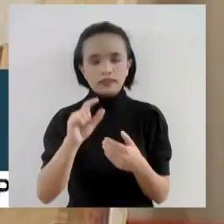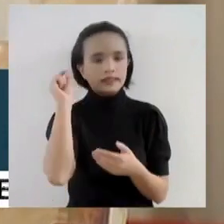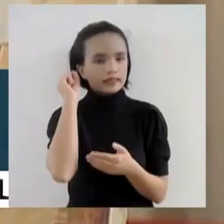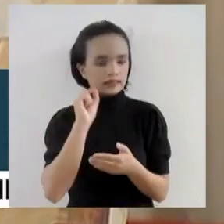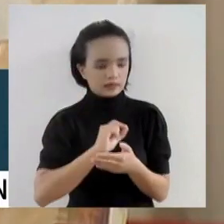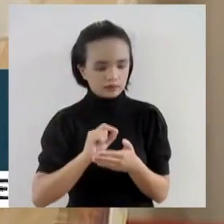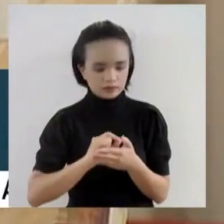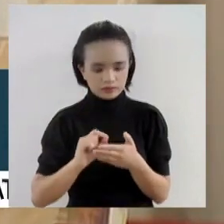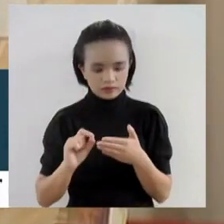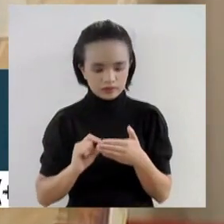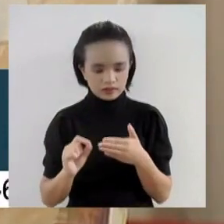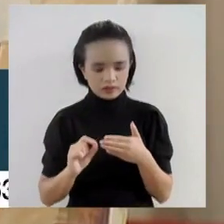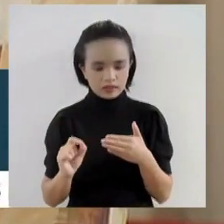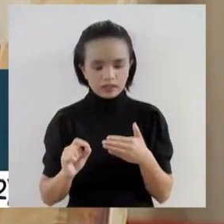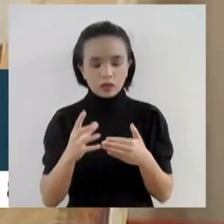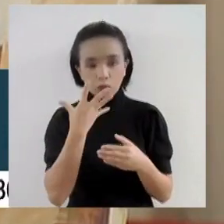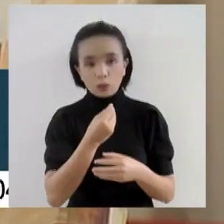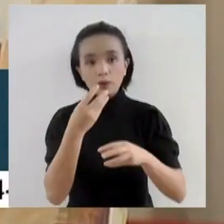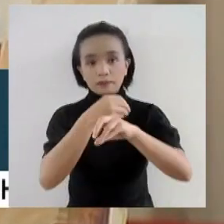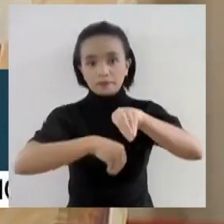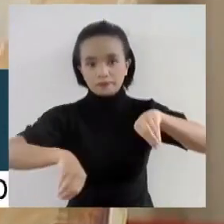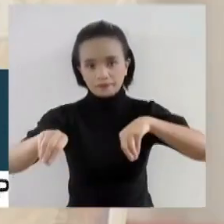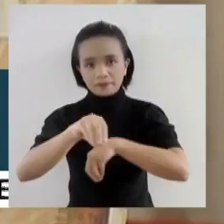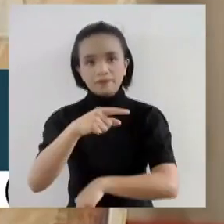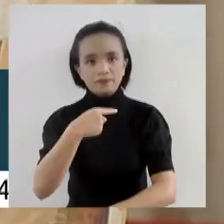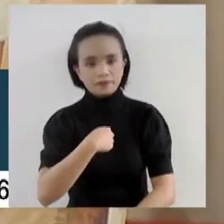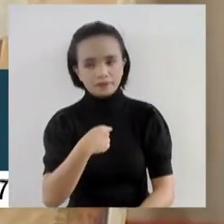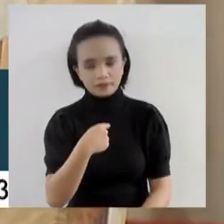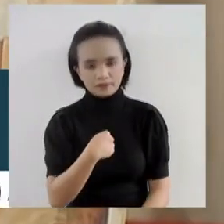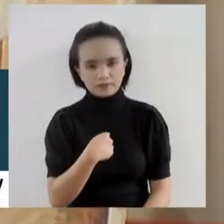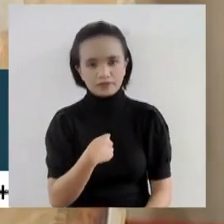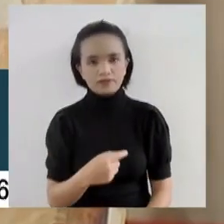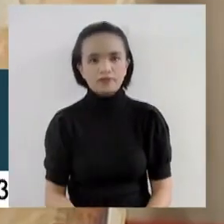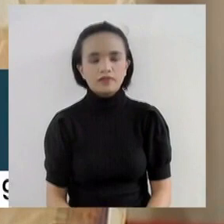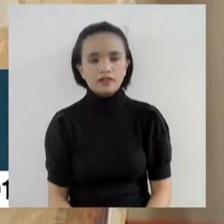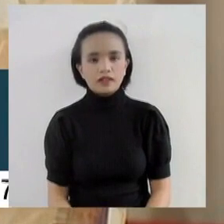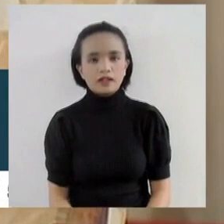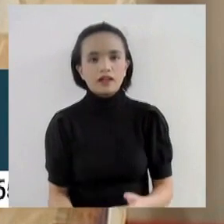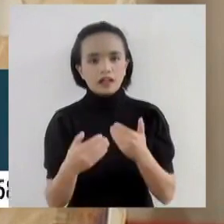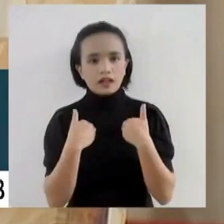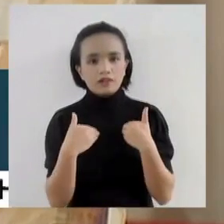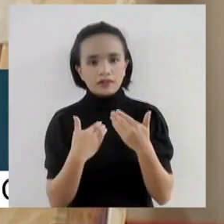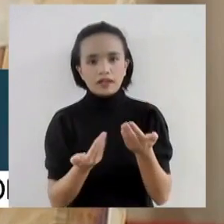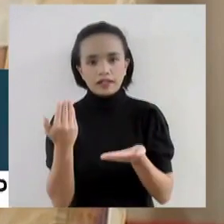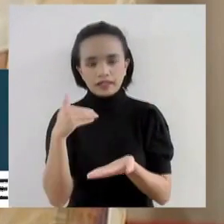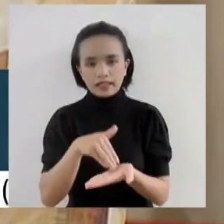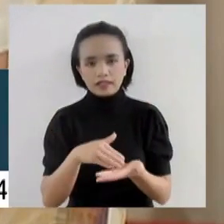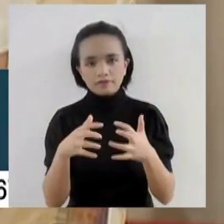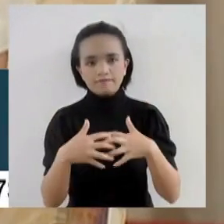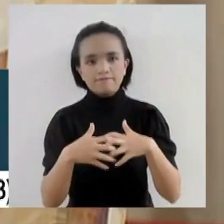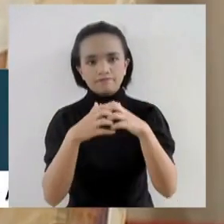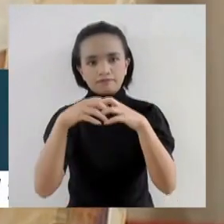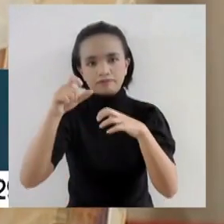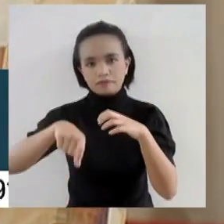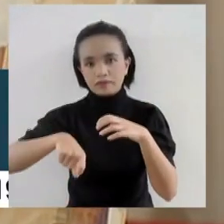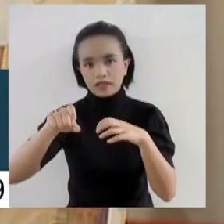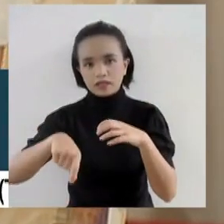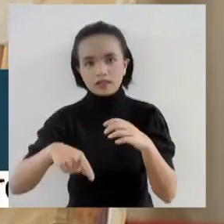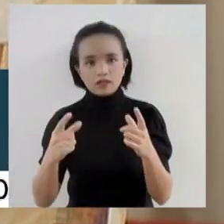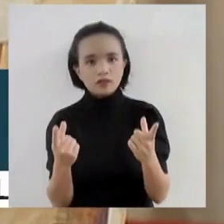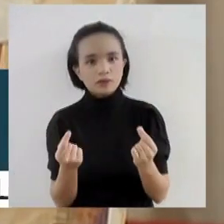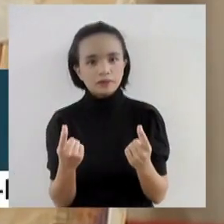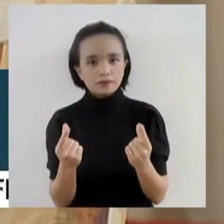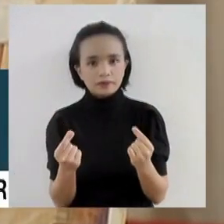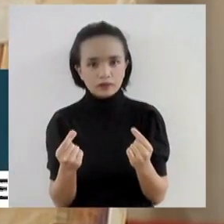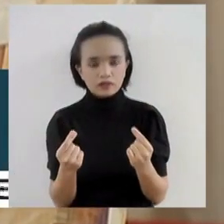then take my place and will implement that plan. There's some reorganization that needs to be done in the Department of Agriculture for